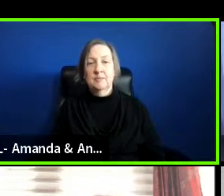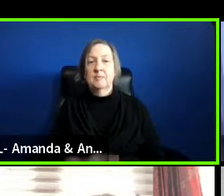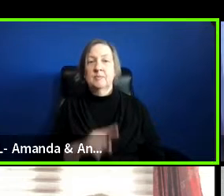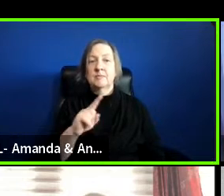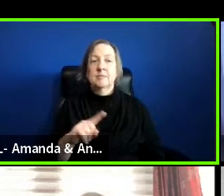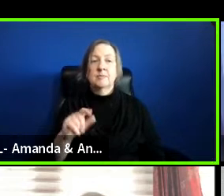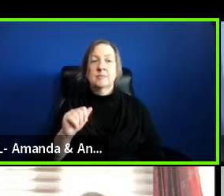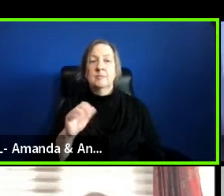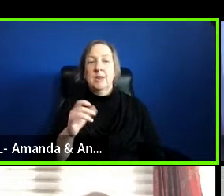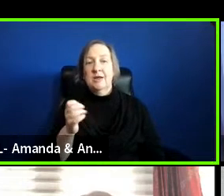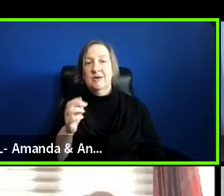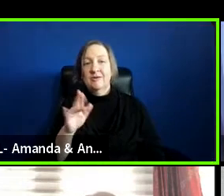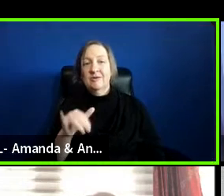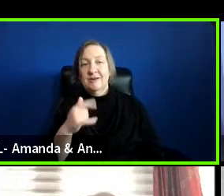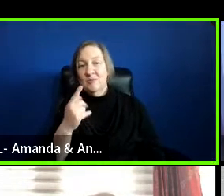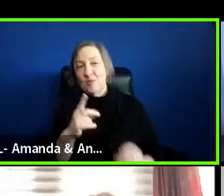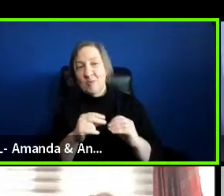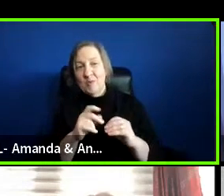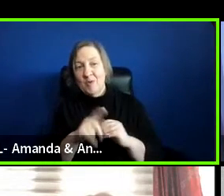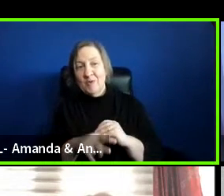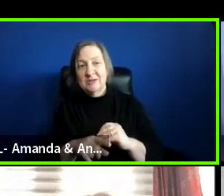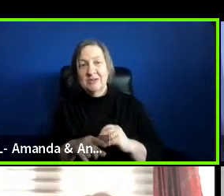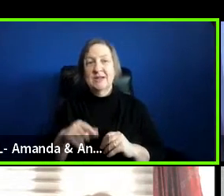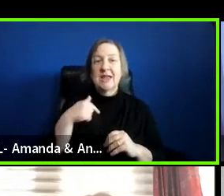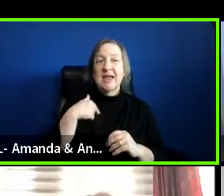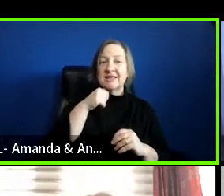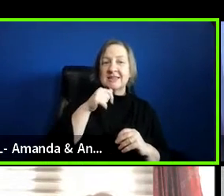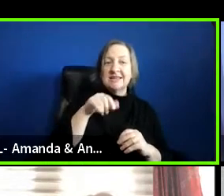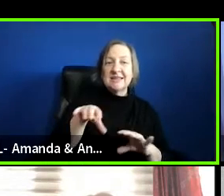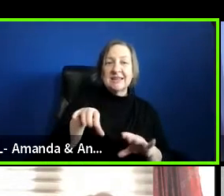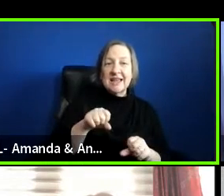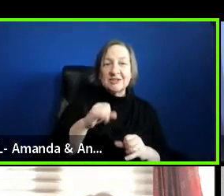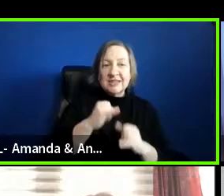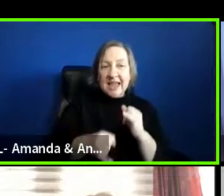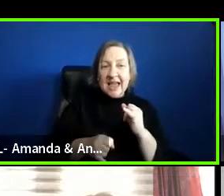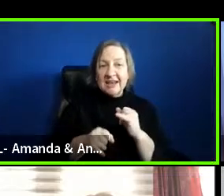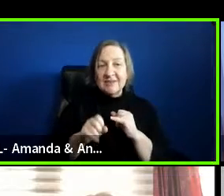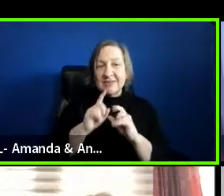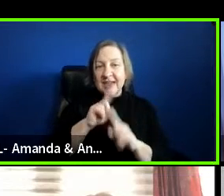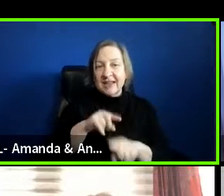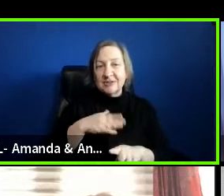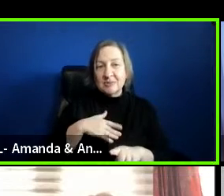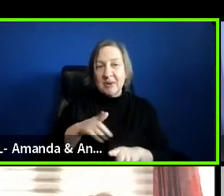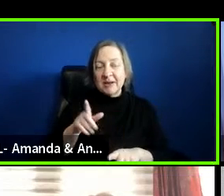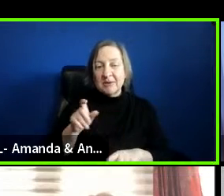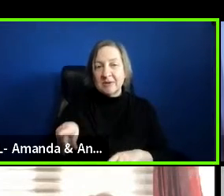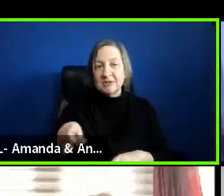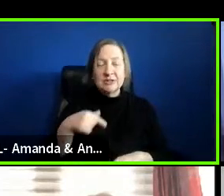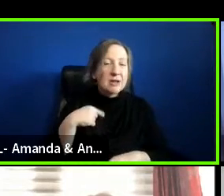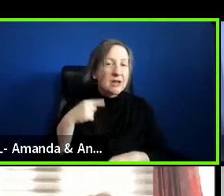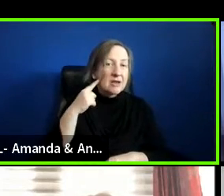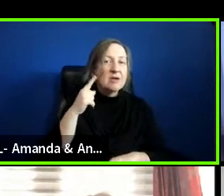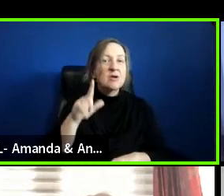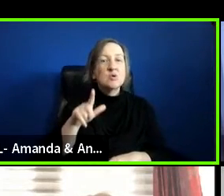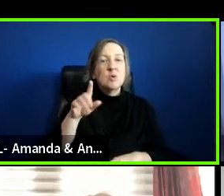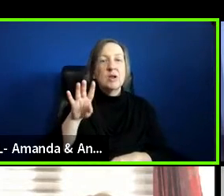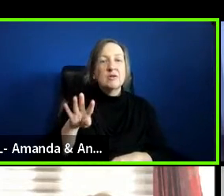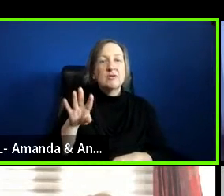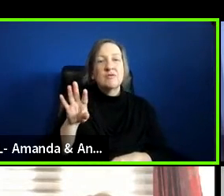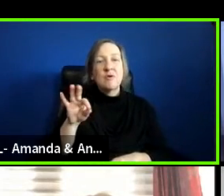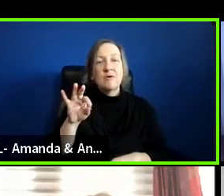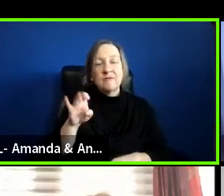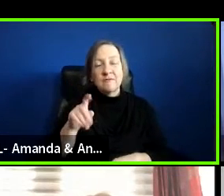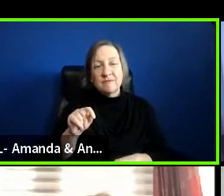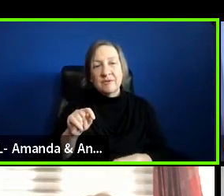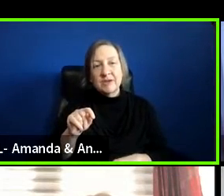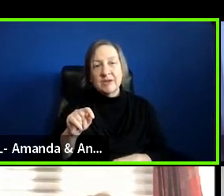Zachary, you got one more question? Sorry, I didn't catch the end of the answer to my question. I heard 24 feet for active transit, 35